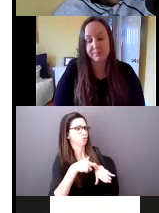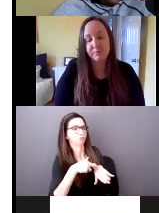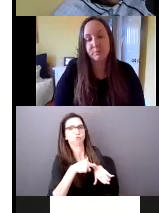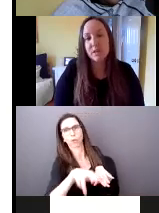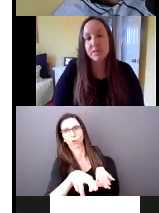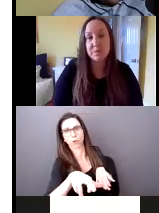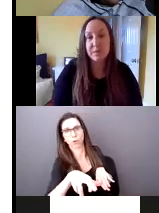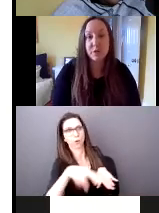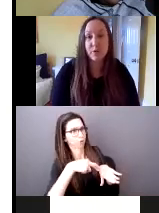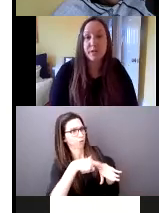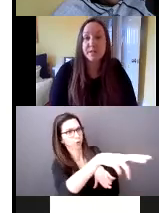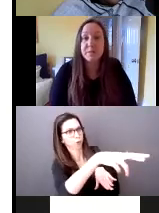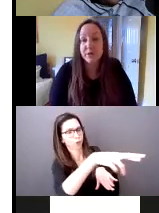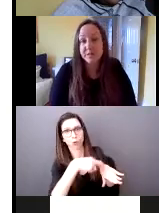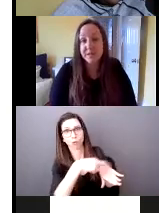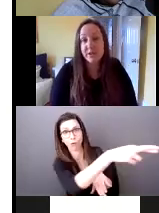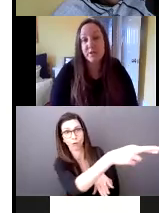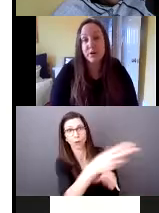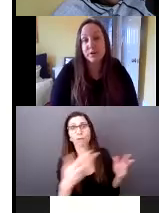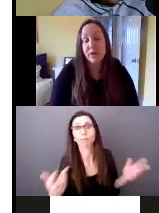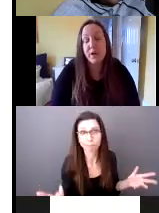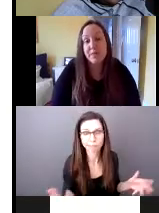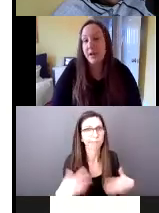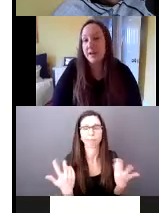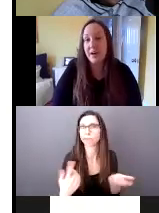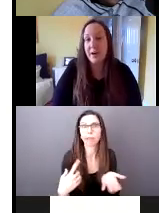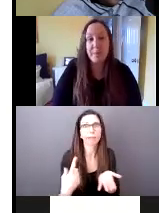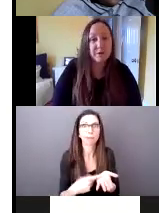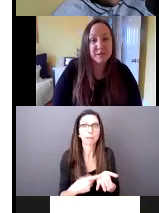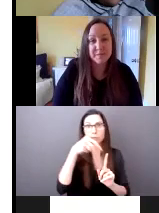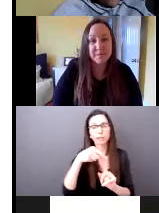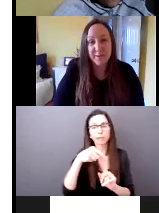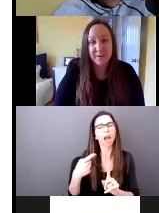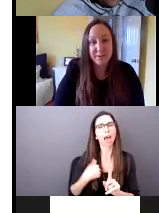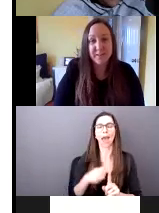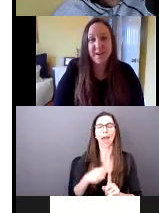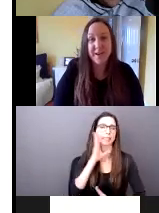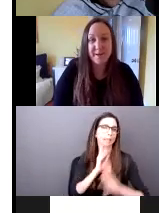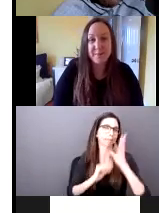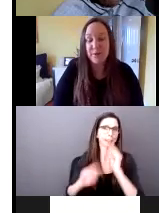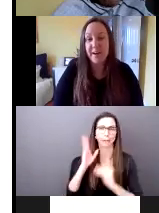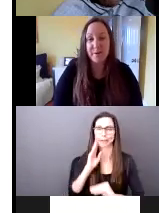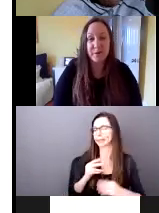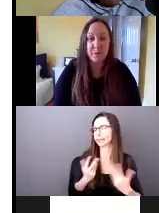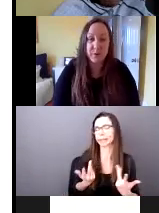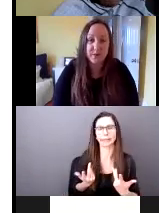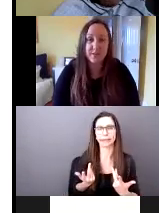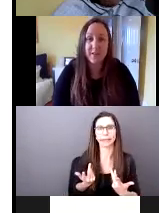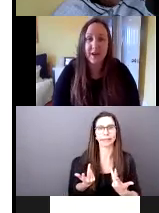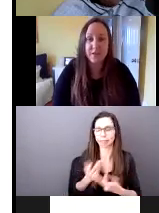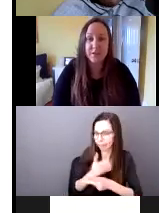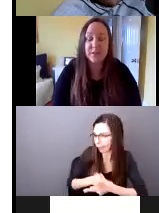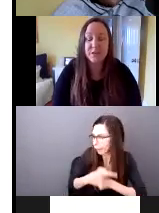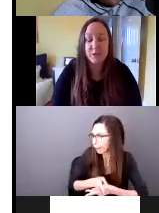person. Sometimes there are really experienced caregivers that are better system navigators than I am, or anyone who's worked